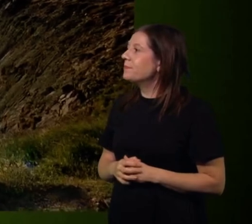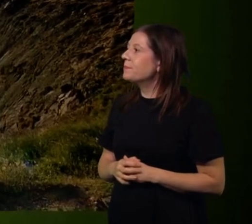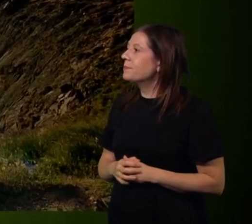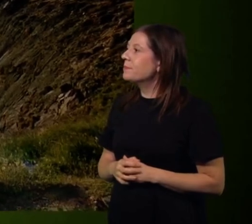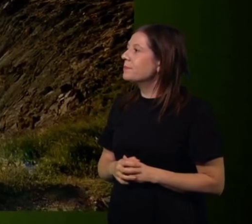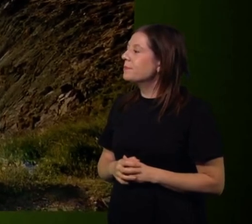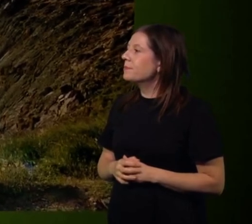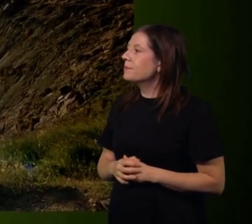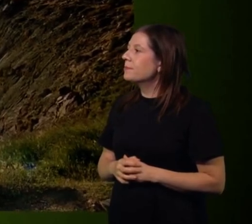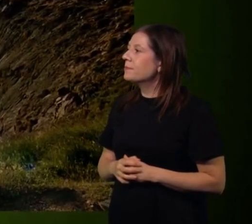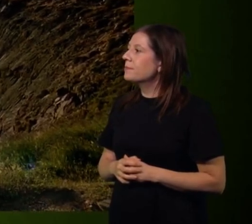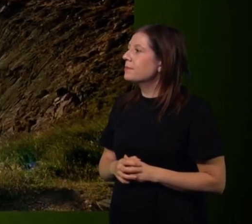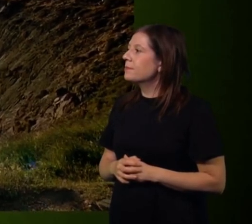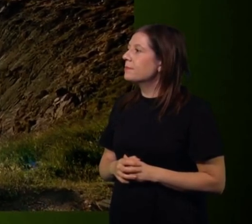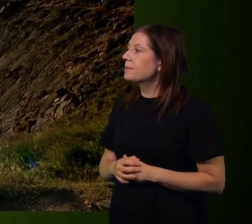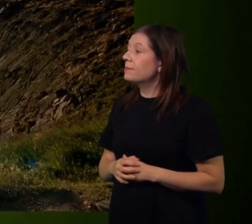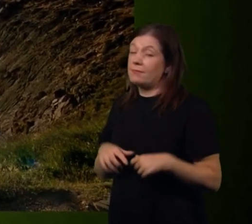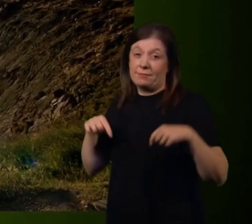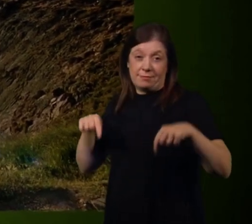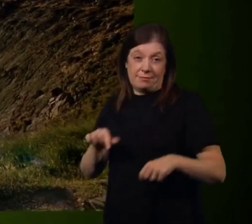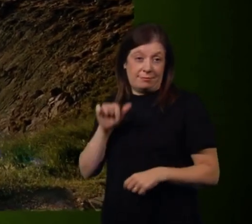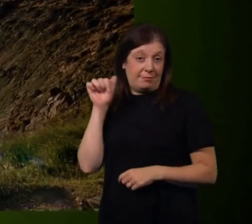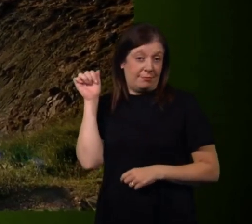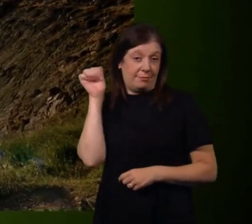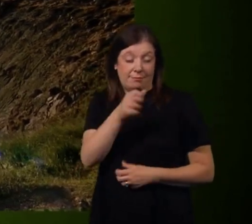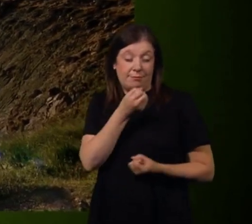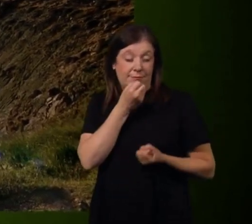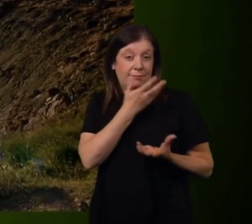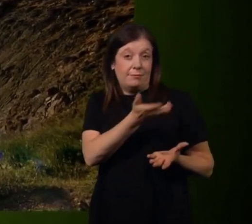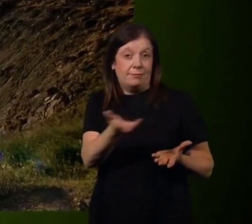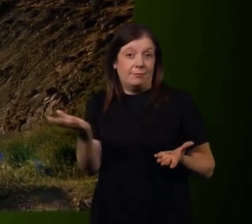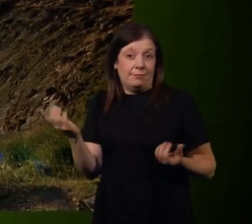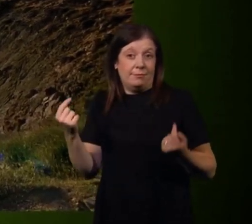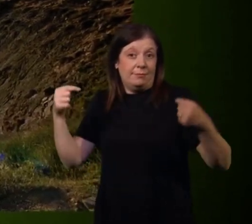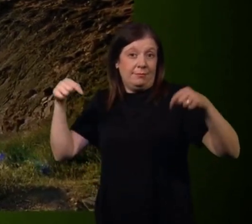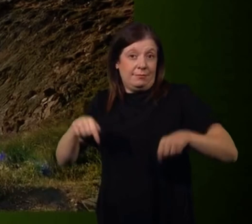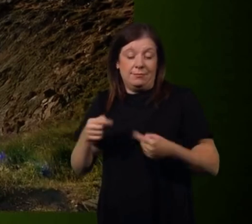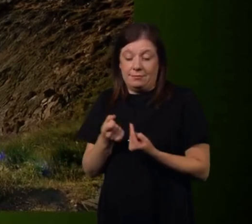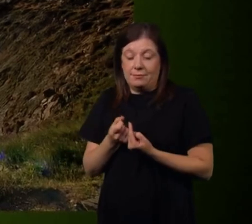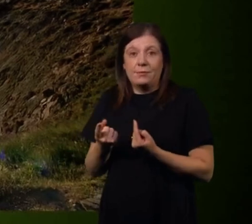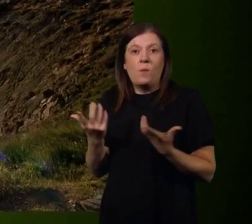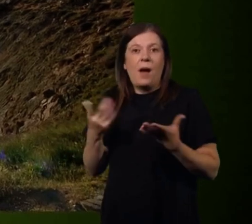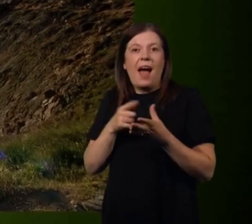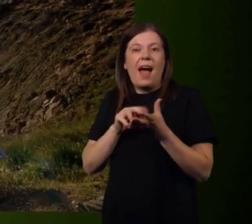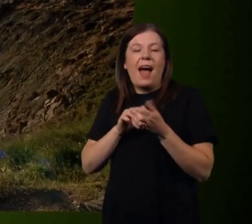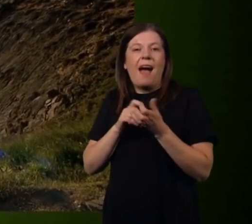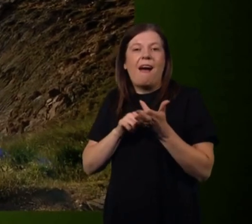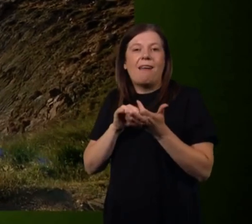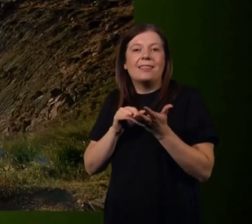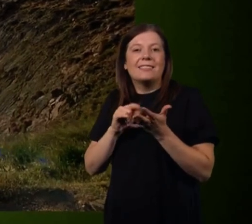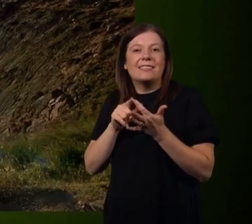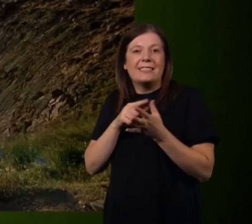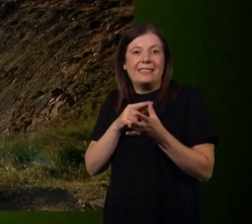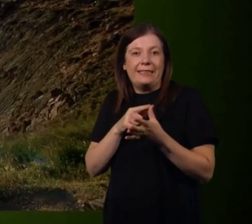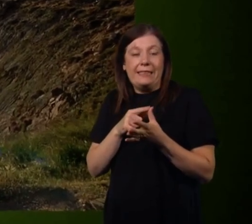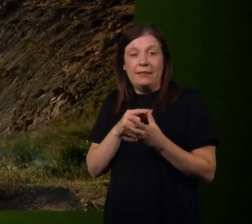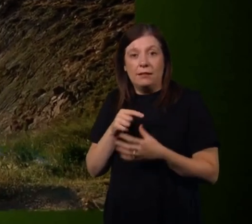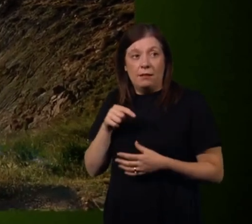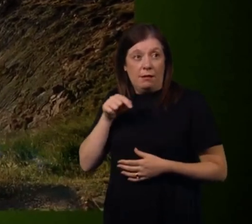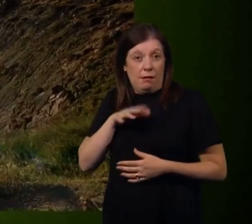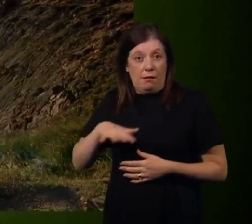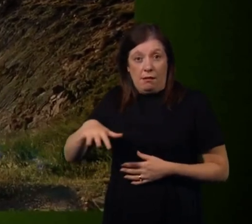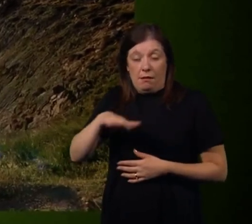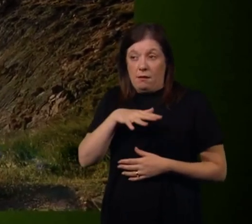It is absolutely stunning here, absolutely. We are on South Stack, on the Isle of Anglesey. We're spoilt for choice. The